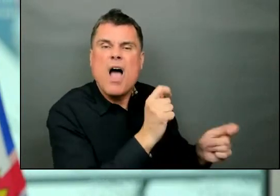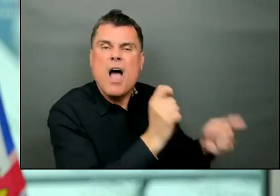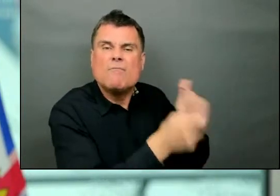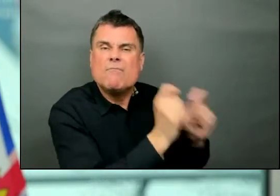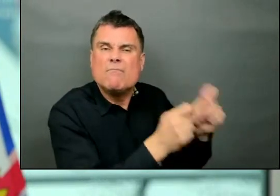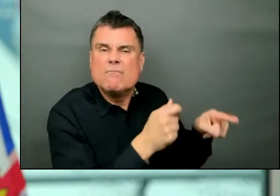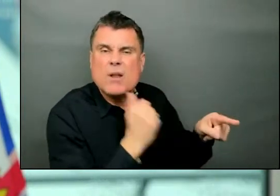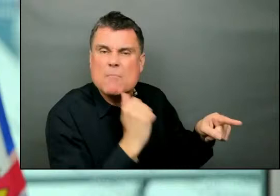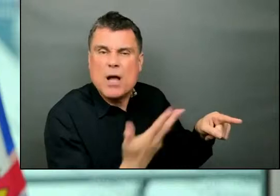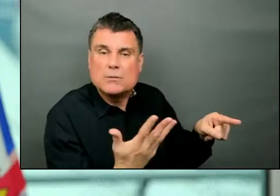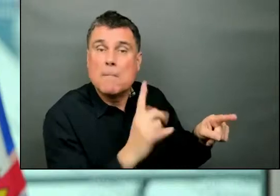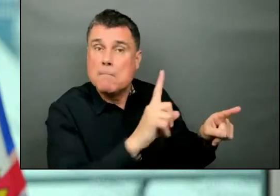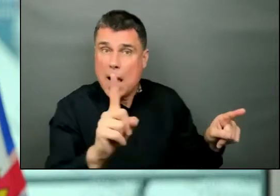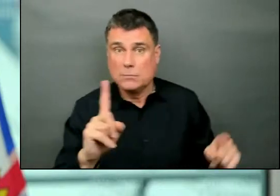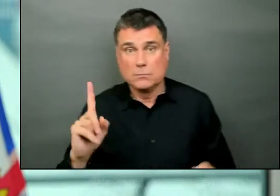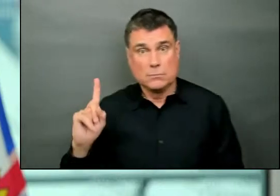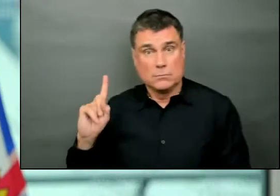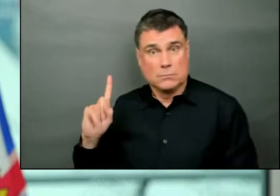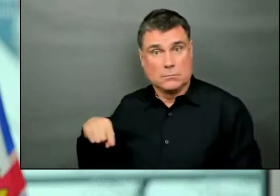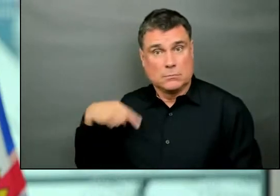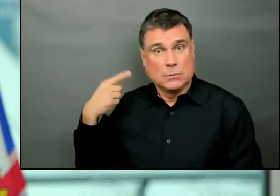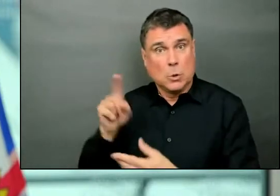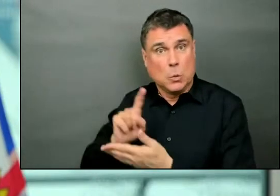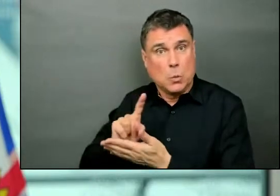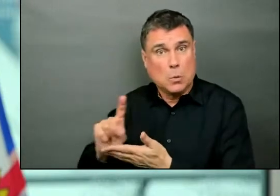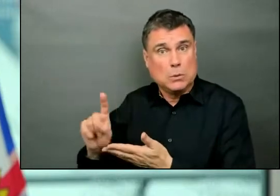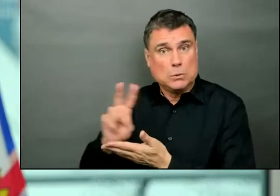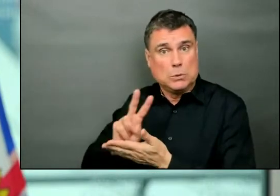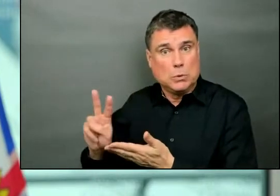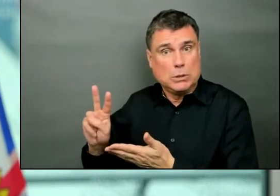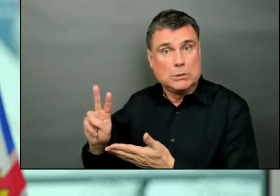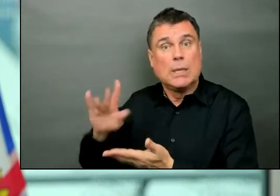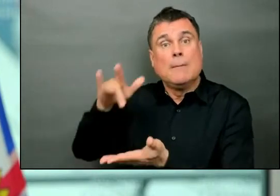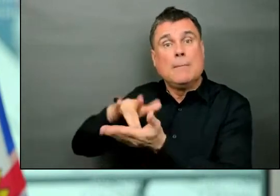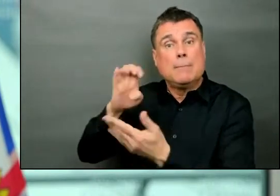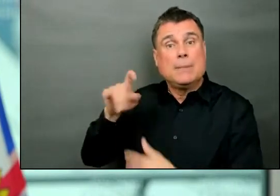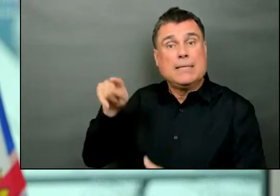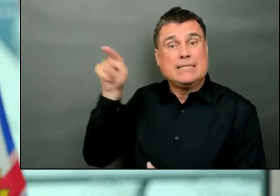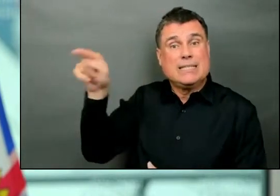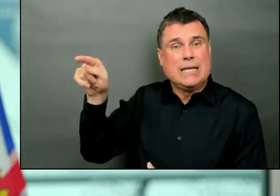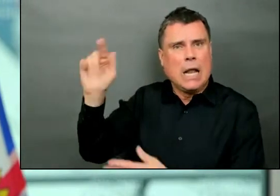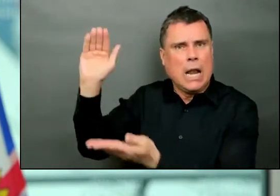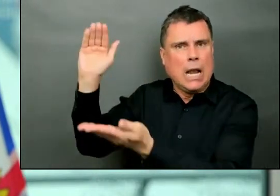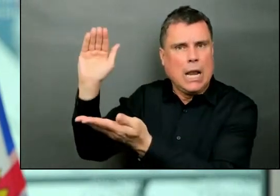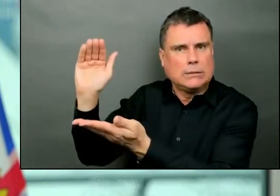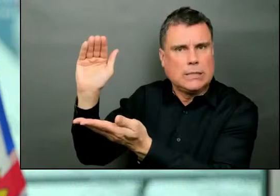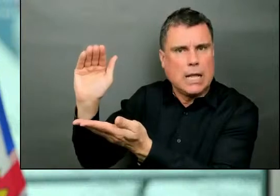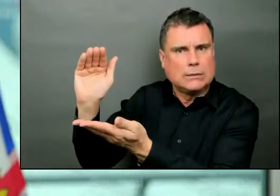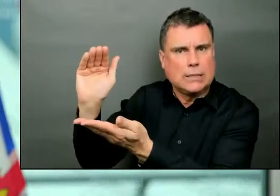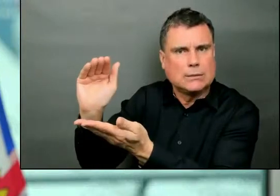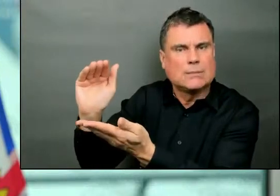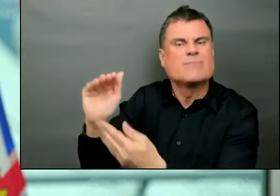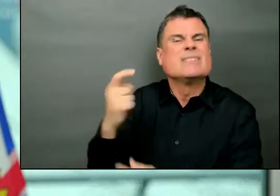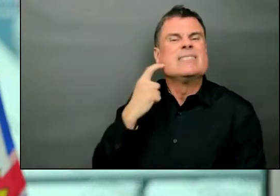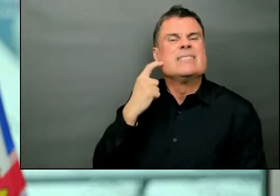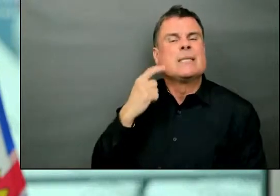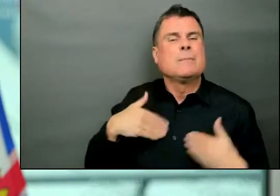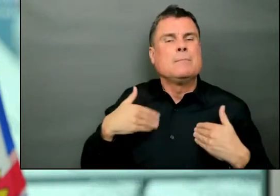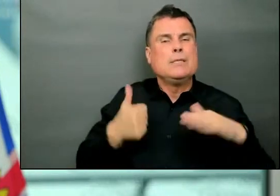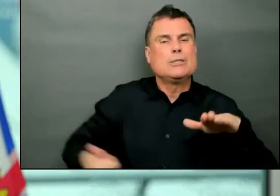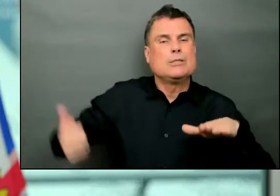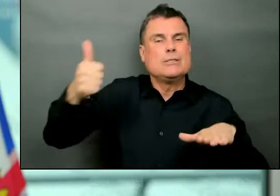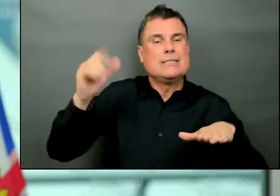weeks, we've seen a decrease in the interior, and Mr. Dix reflected on that. We've seen a decrease in Island